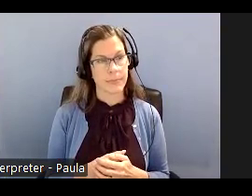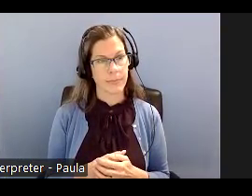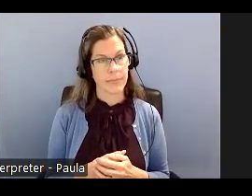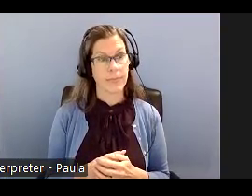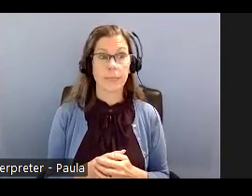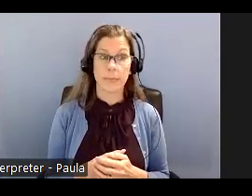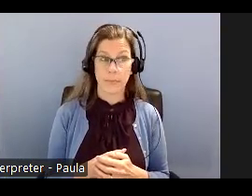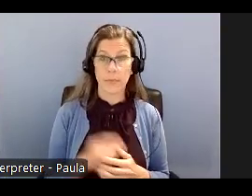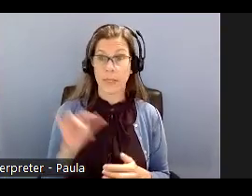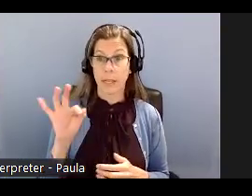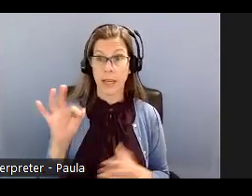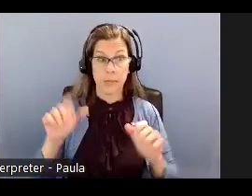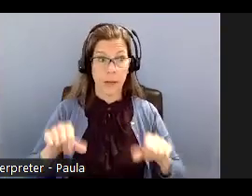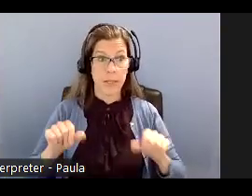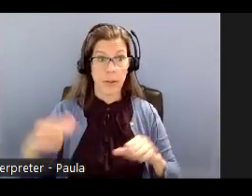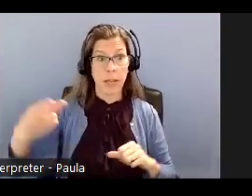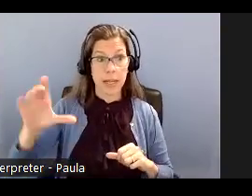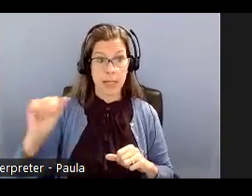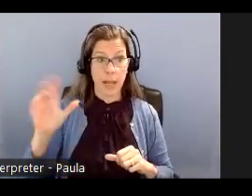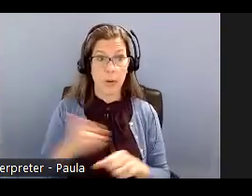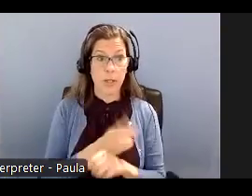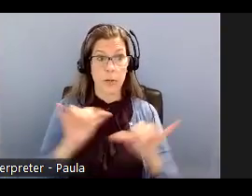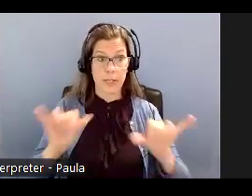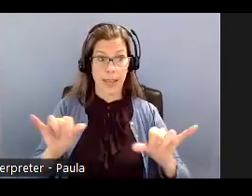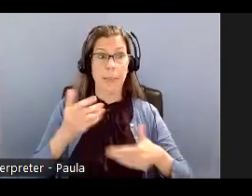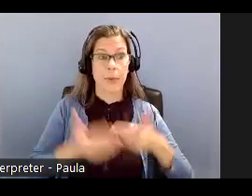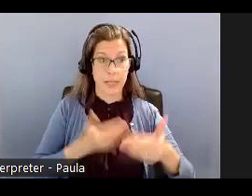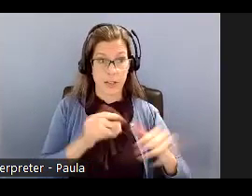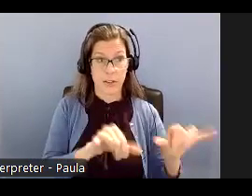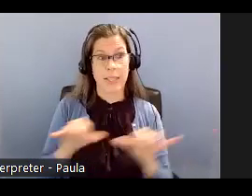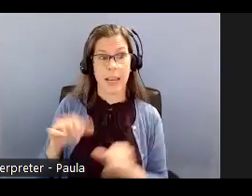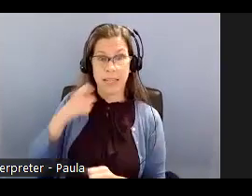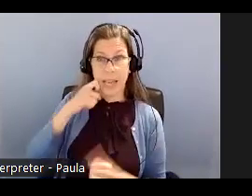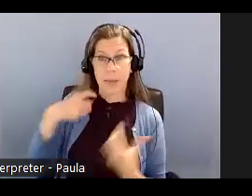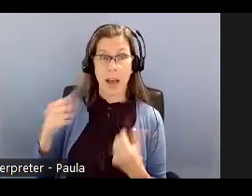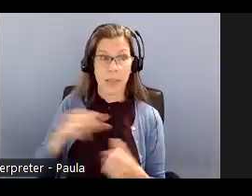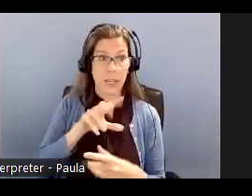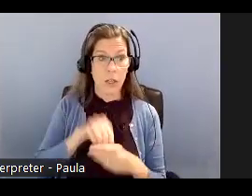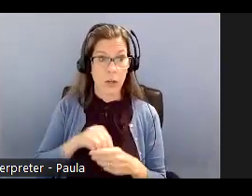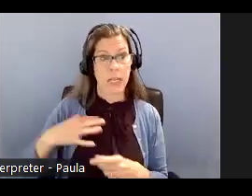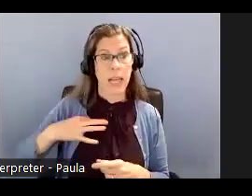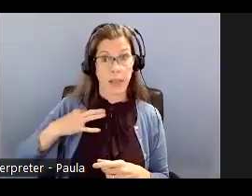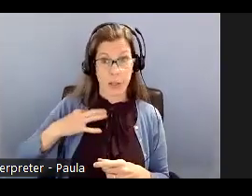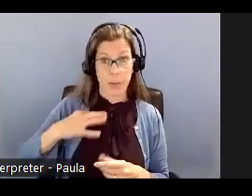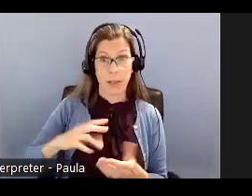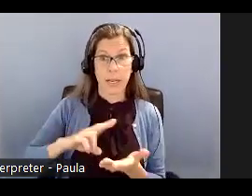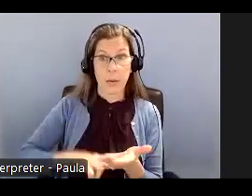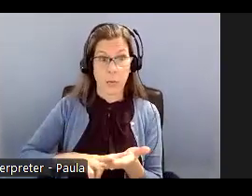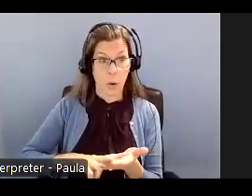Where possible, HCA will use the same procedures as Apple Health, including eligibility,